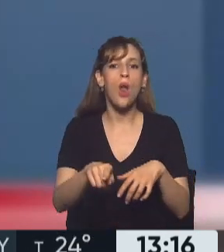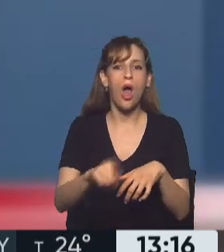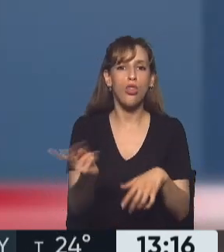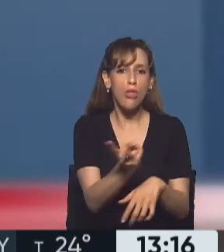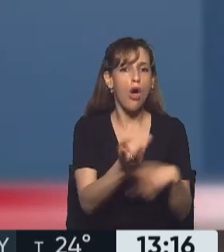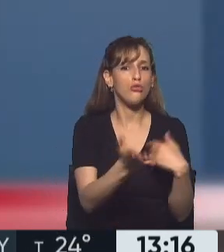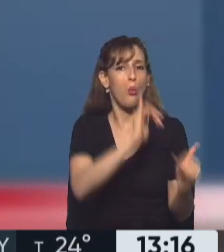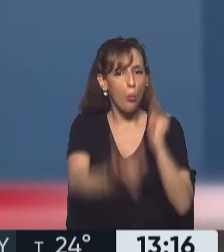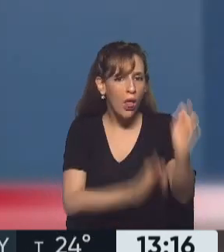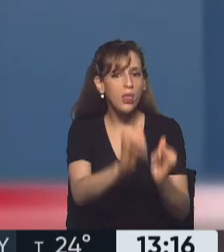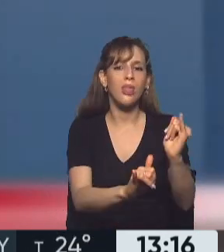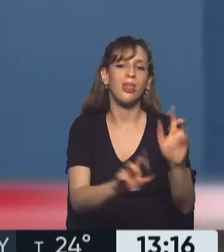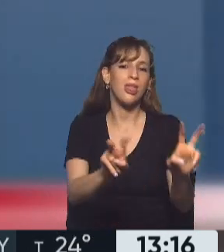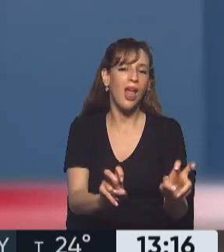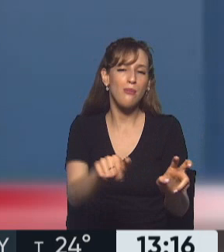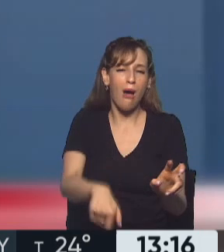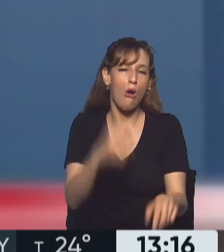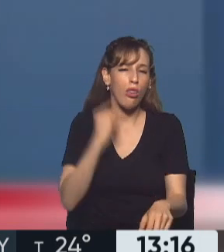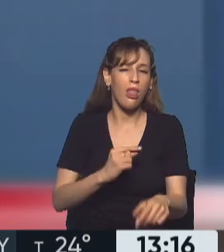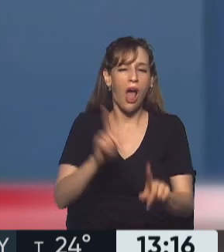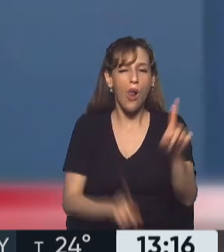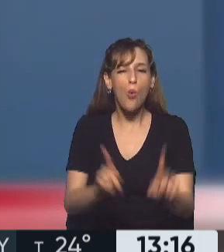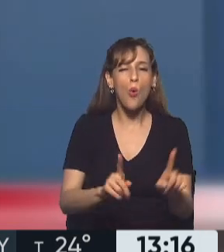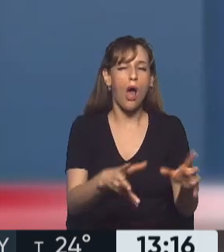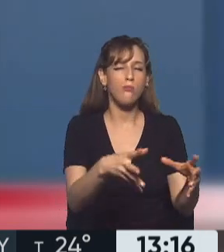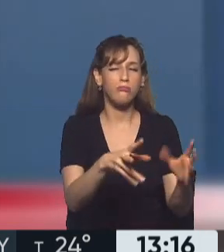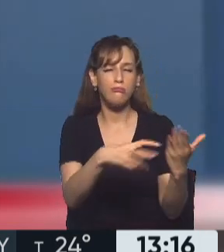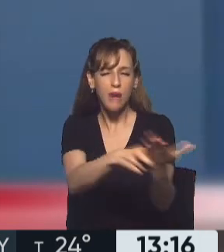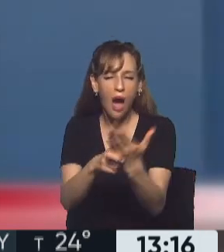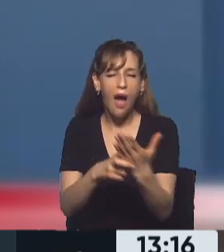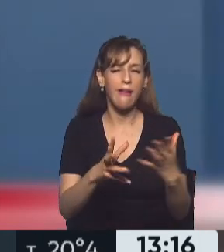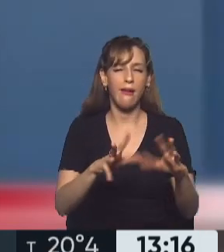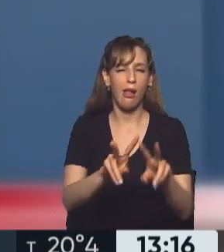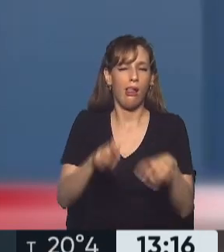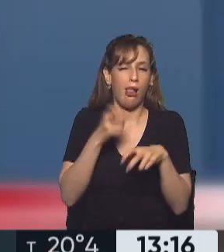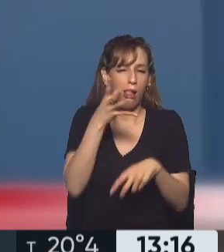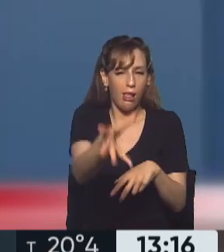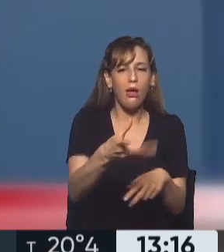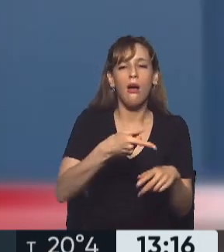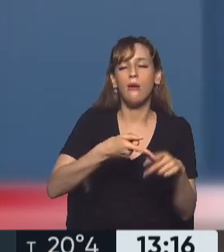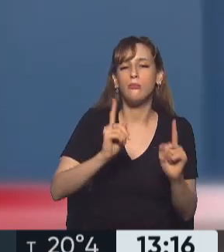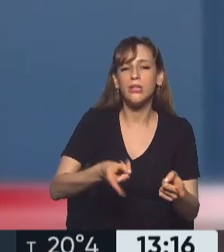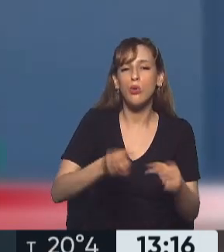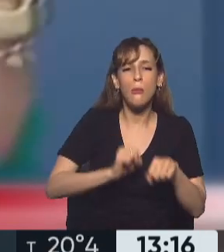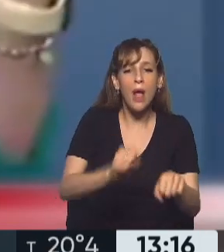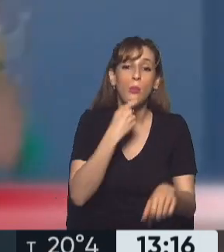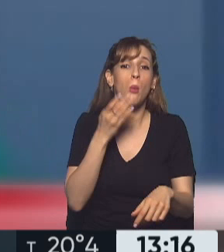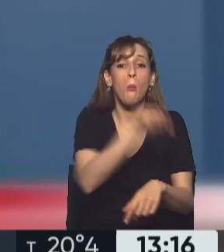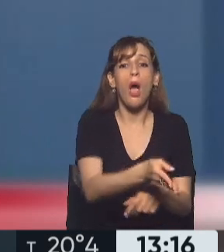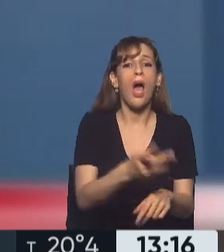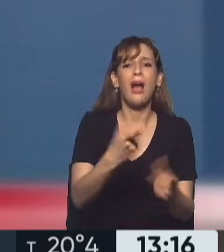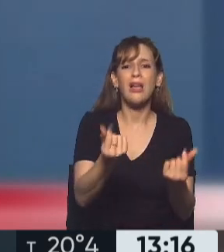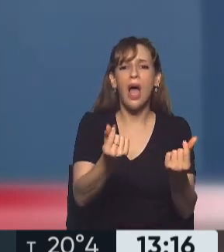seen as the greed of meat conglomerates. That is an area when people go to the grocery store and they're trying to buy a pound of meat, 2 pounds of meat, 10 pounds of